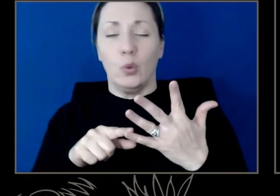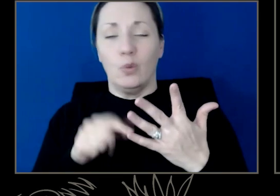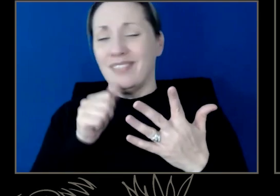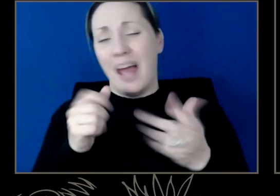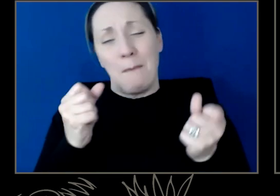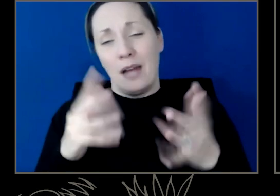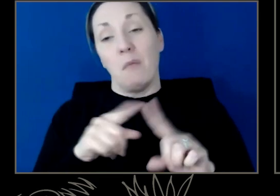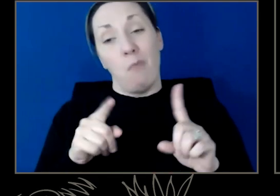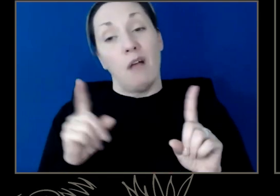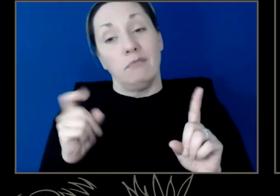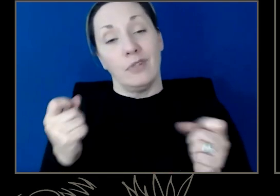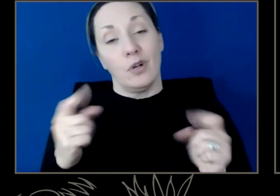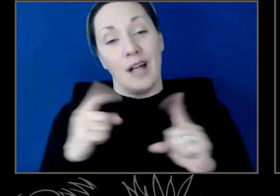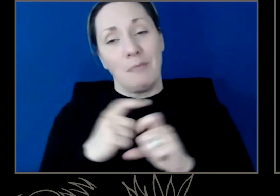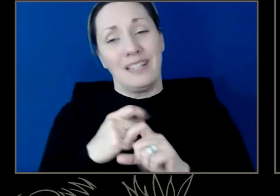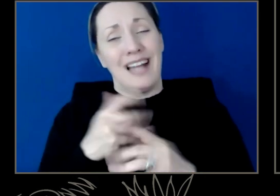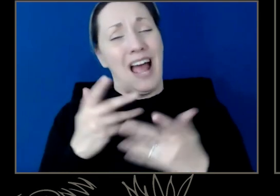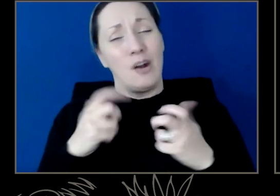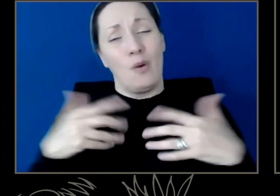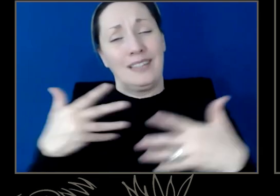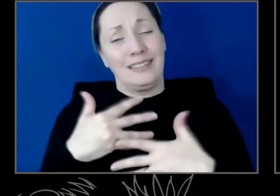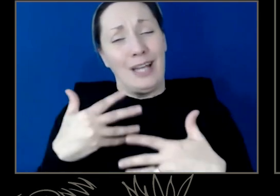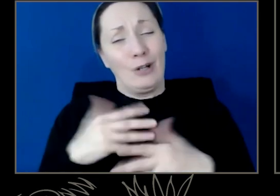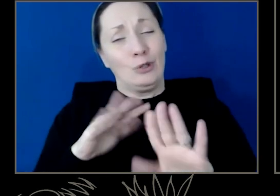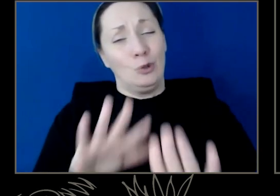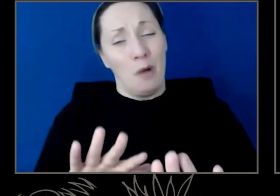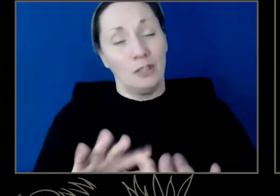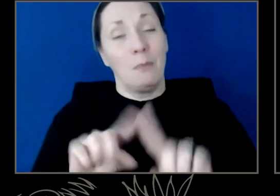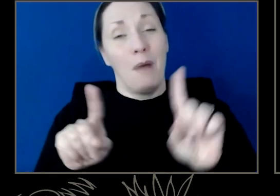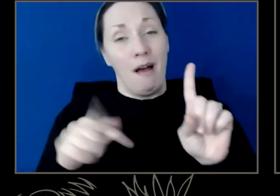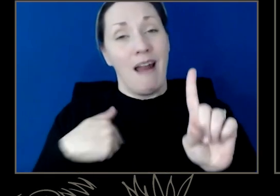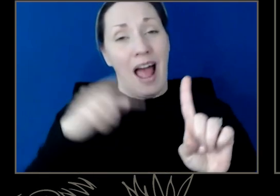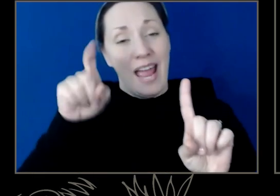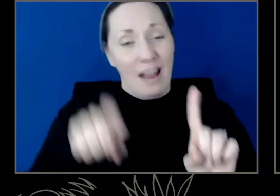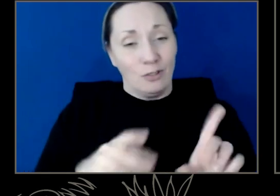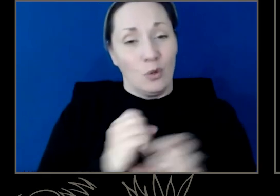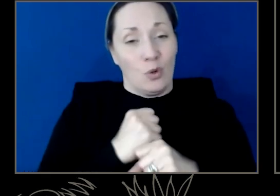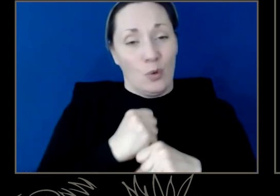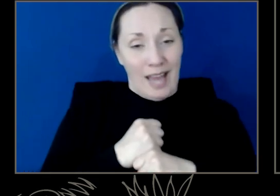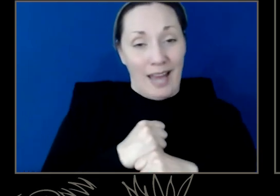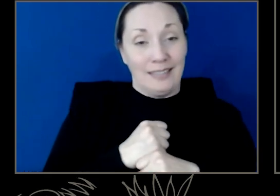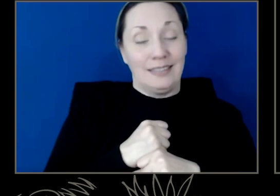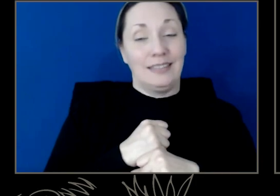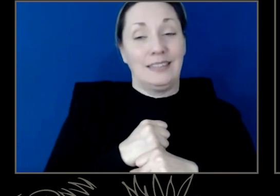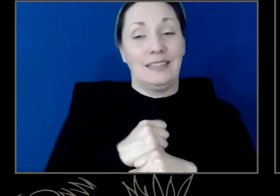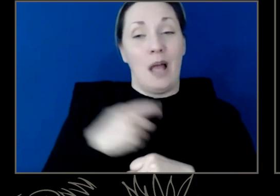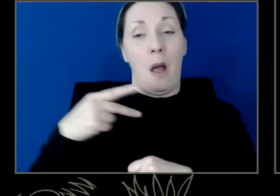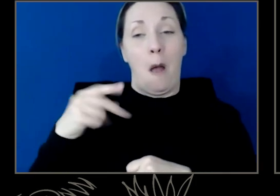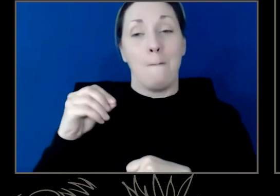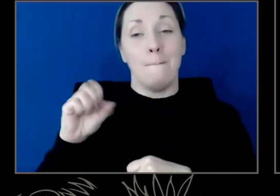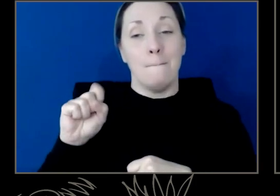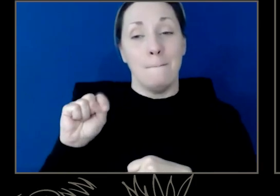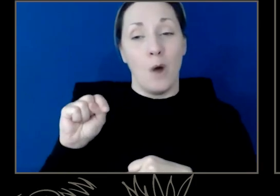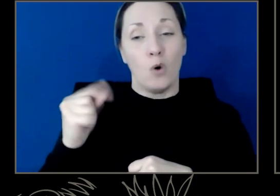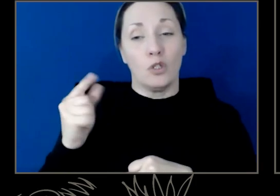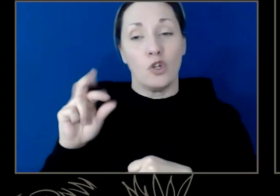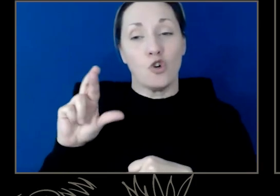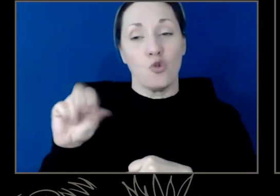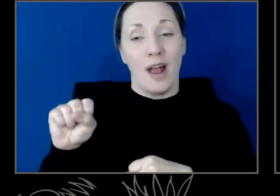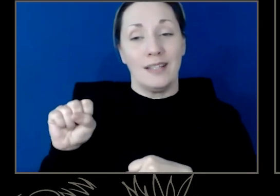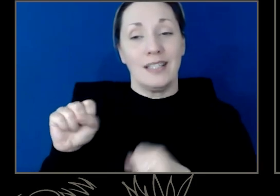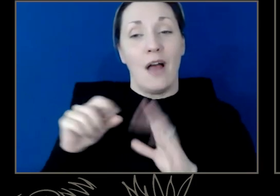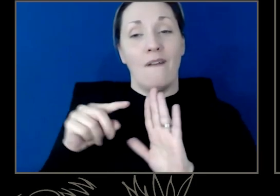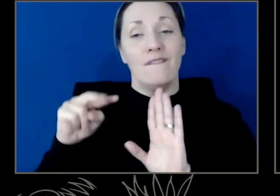to try and not scare everyone too much, but I had to create a Postgres view.